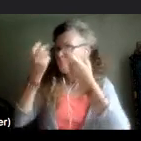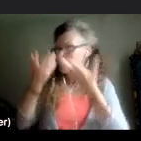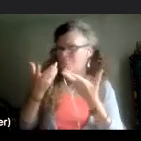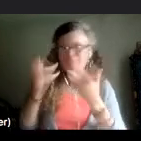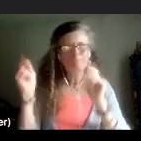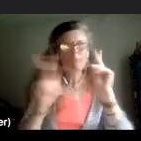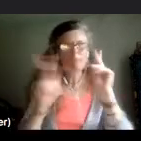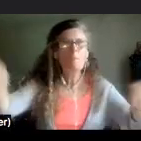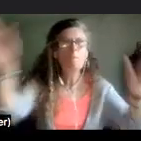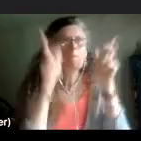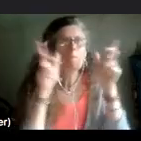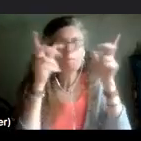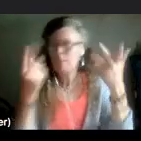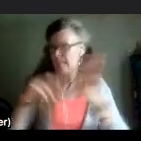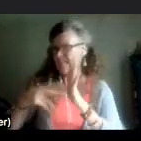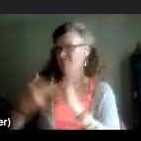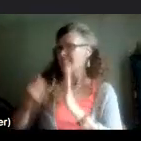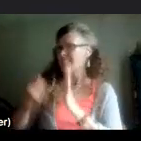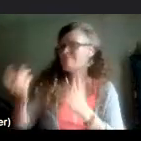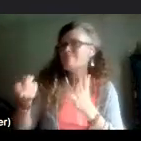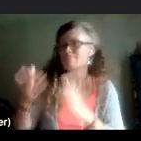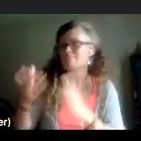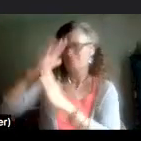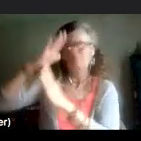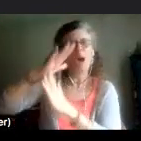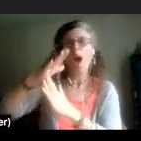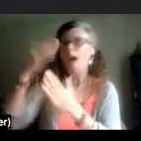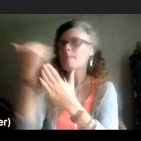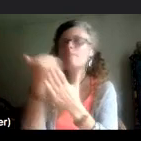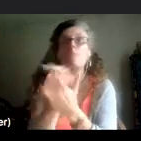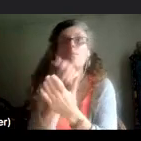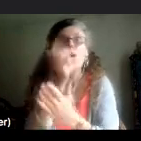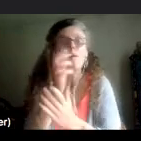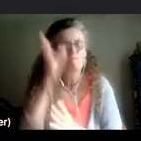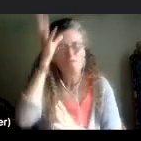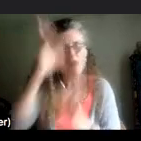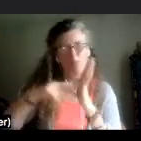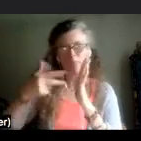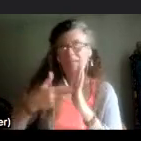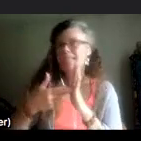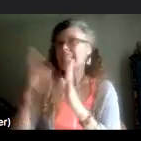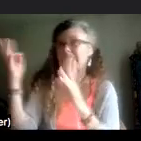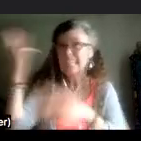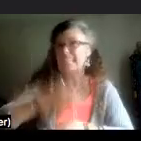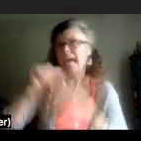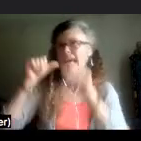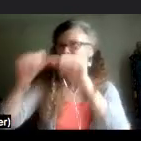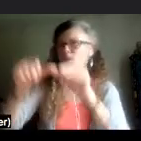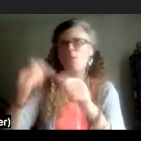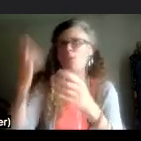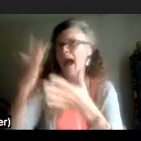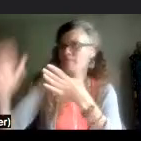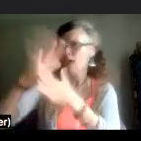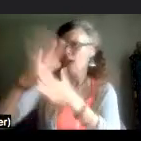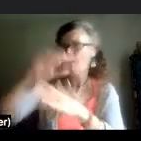listening, what does that mean to you? It must be really important for you to put it right at the top there of all the things you have to remember over 6 days of something. Why that? What